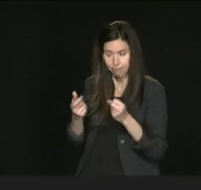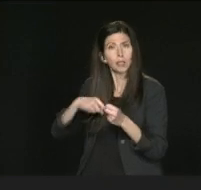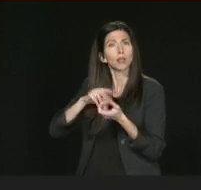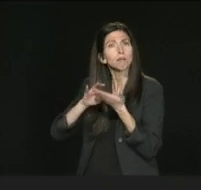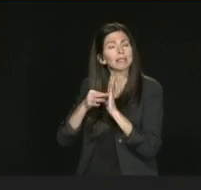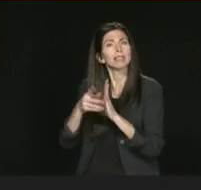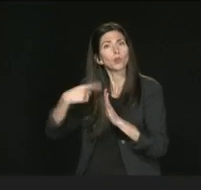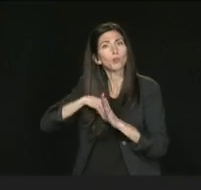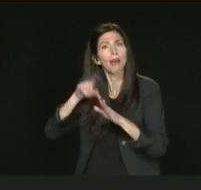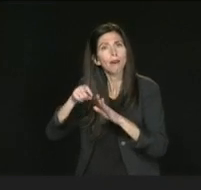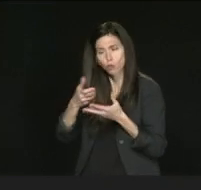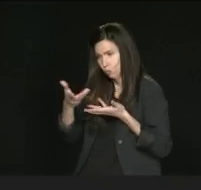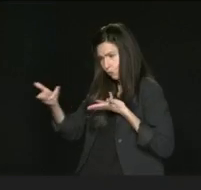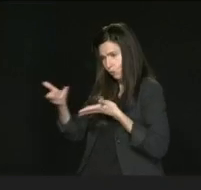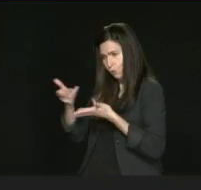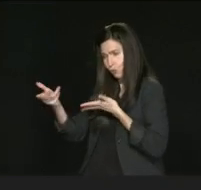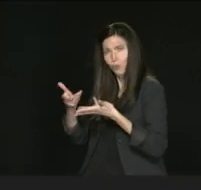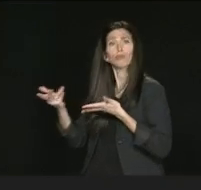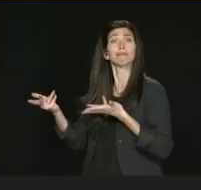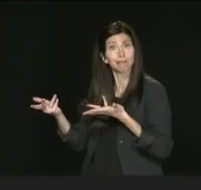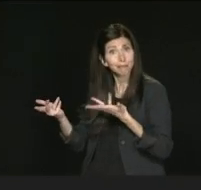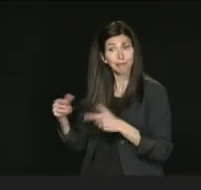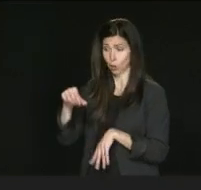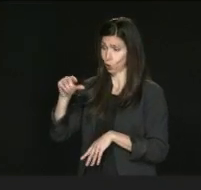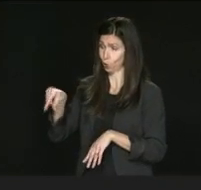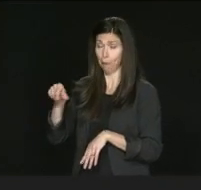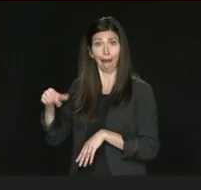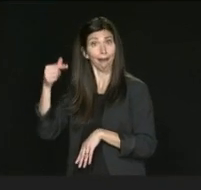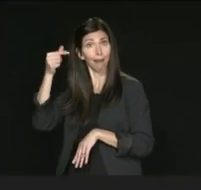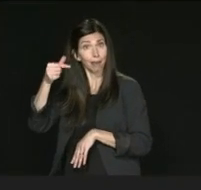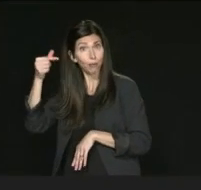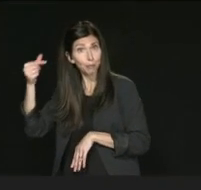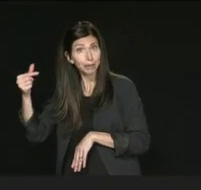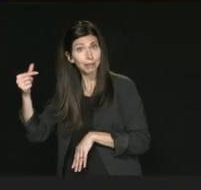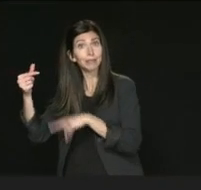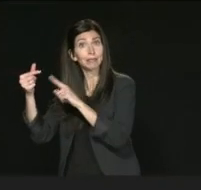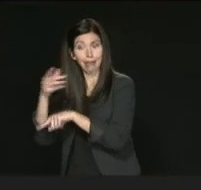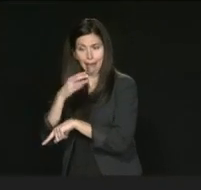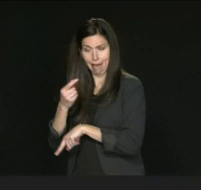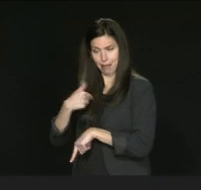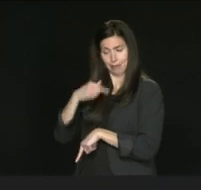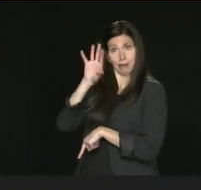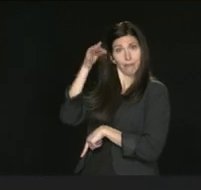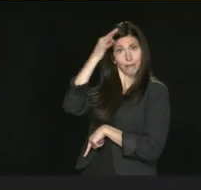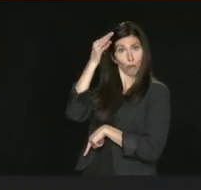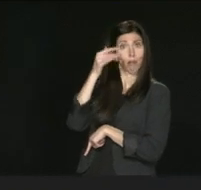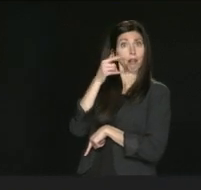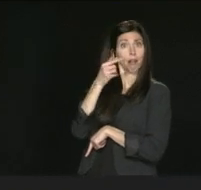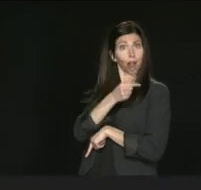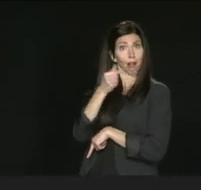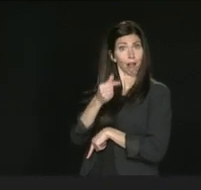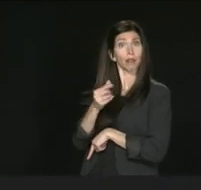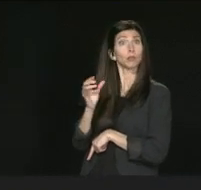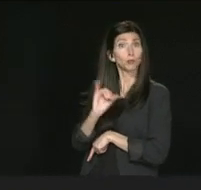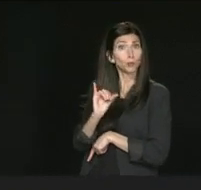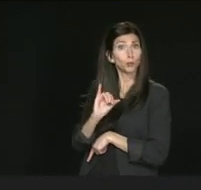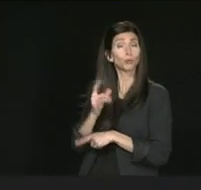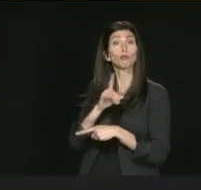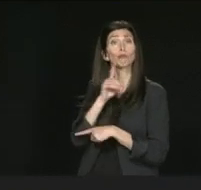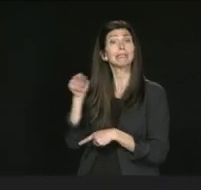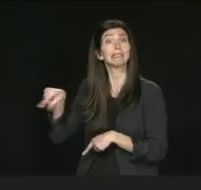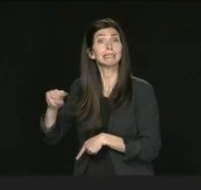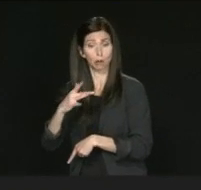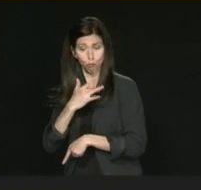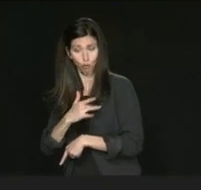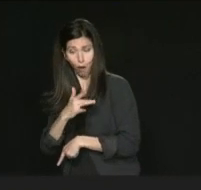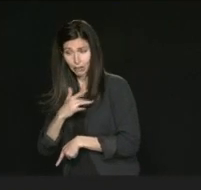is responsible and has jurisdiction over managing the long-term care institutions and the Canadian Armed Forces. As I was